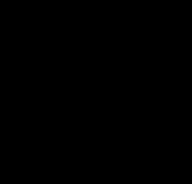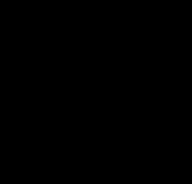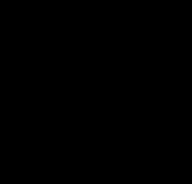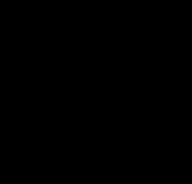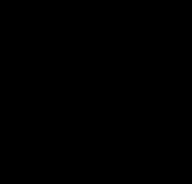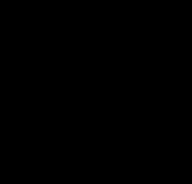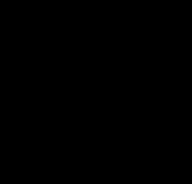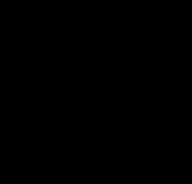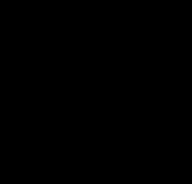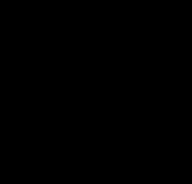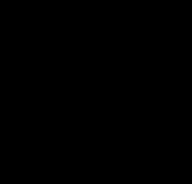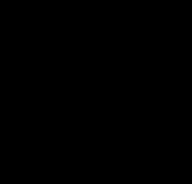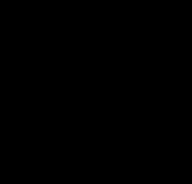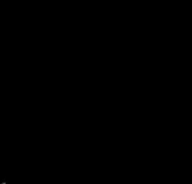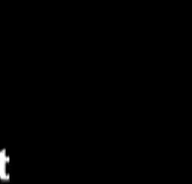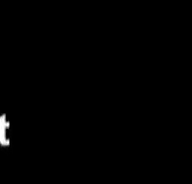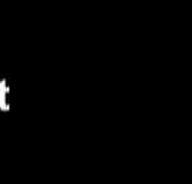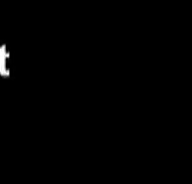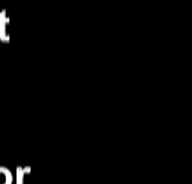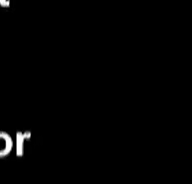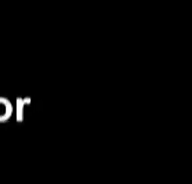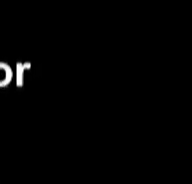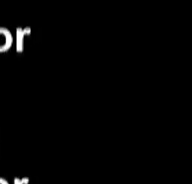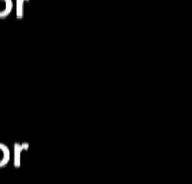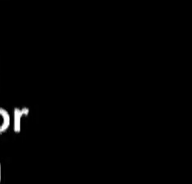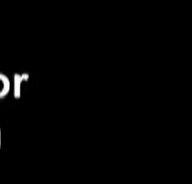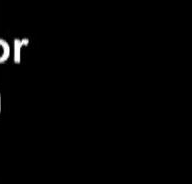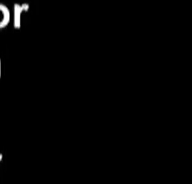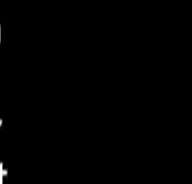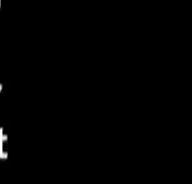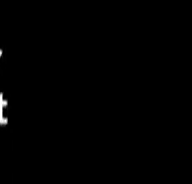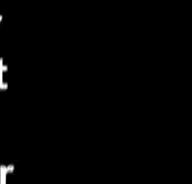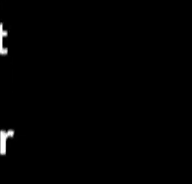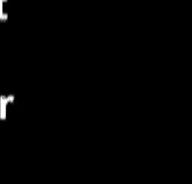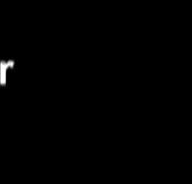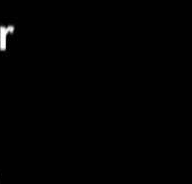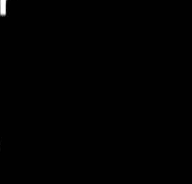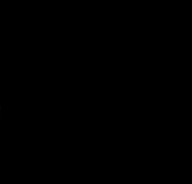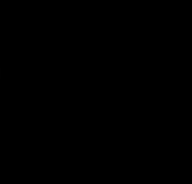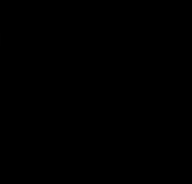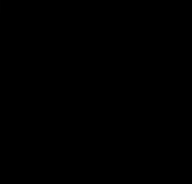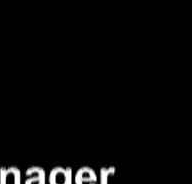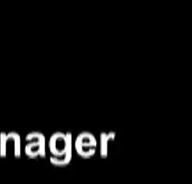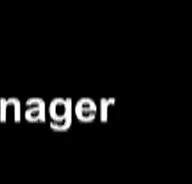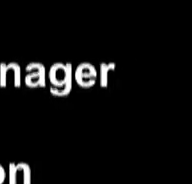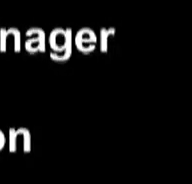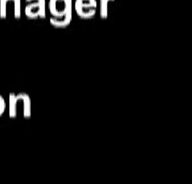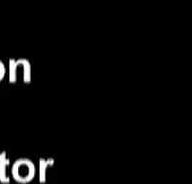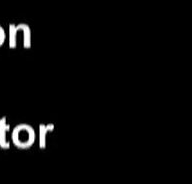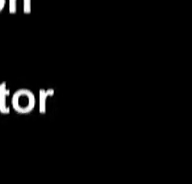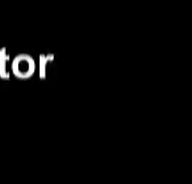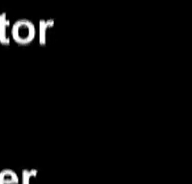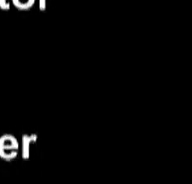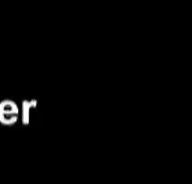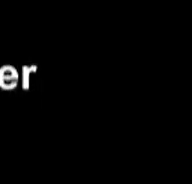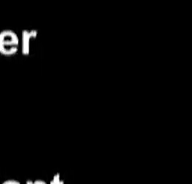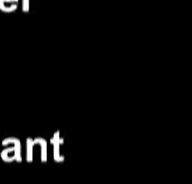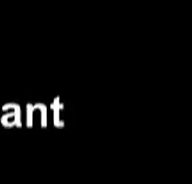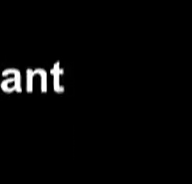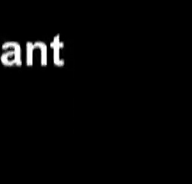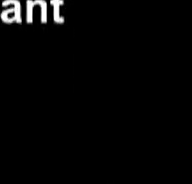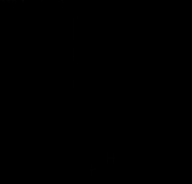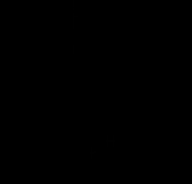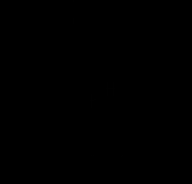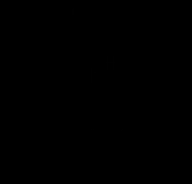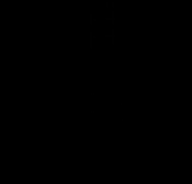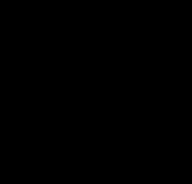Whoa, protect the children, please. Me I beg you, no, protect the children, please. Every child deserves protection. Proper parenting, that's a